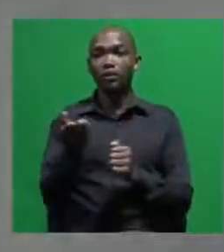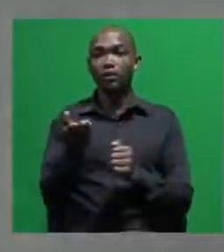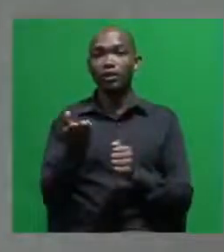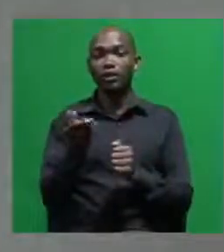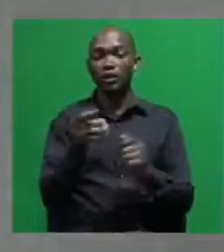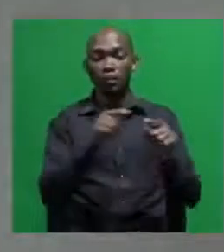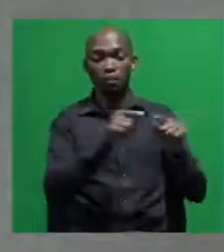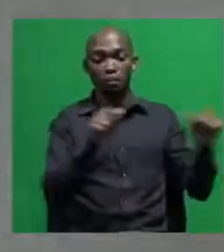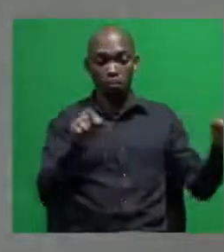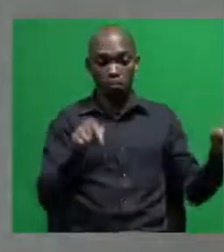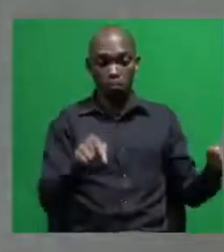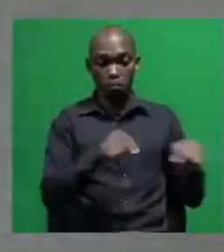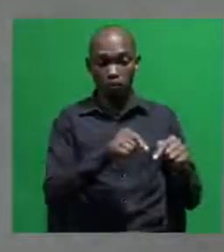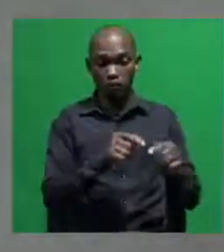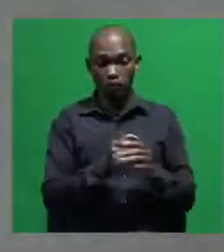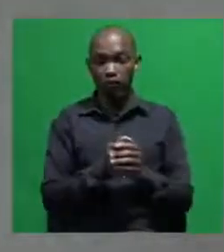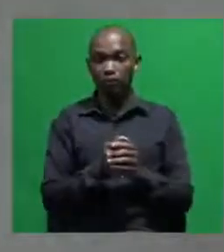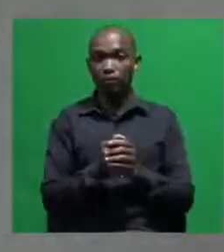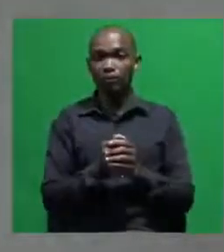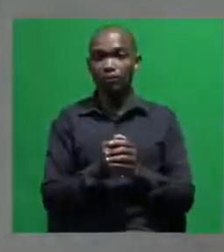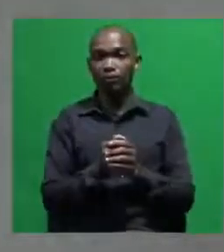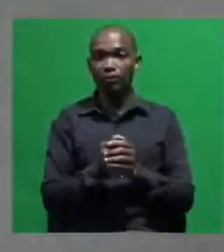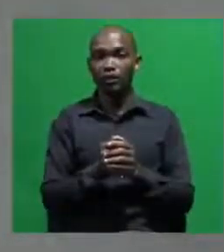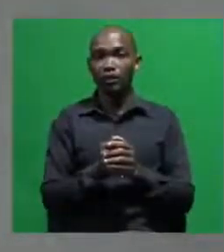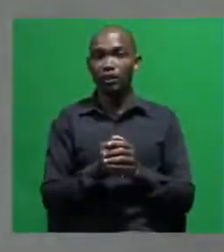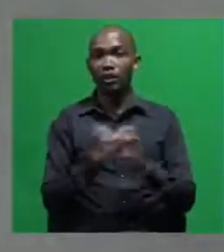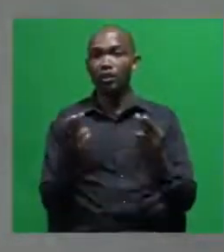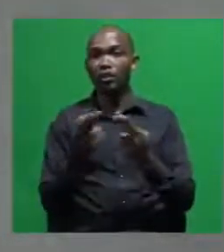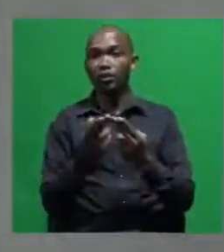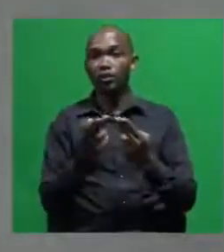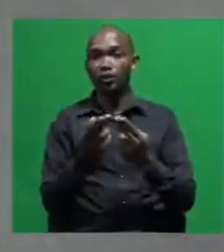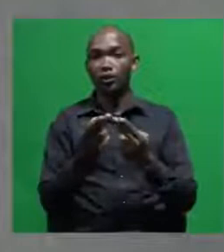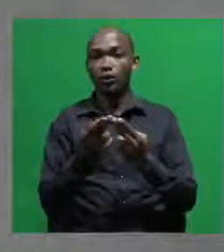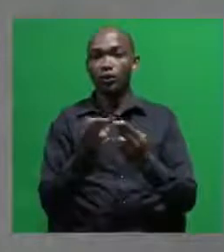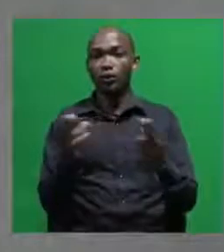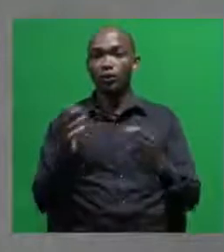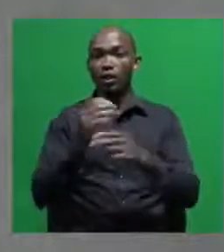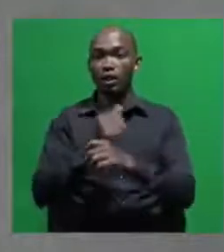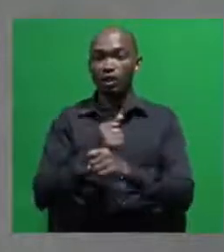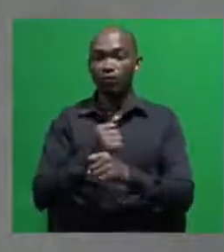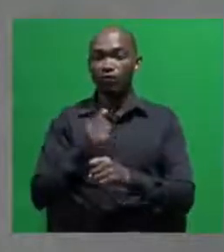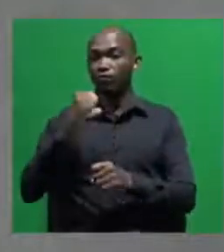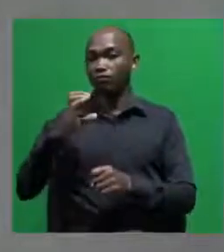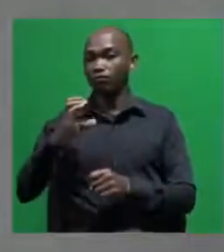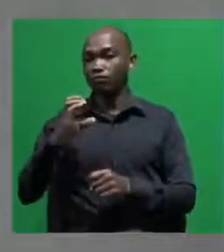The second one, we have cylindrical.